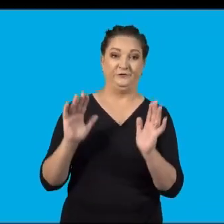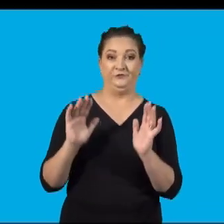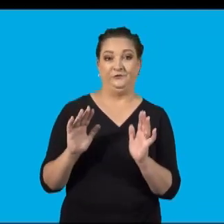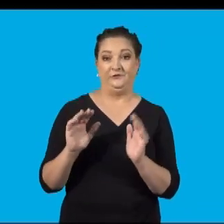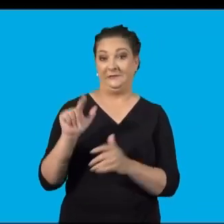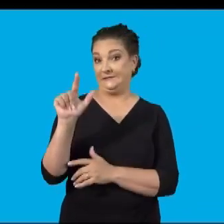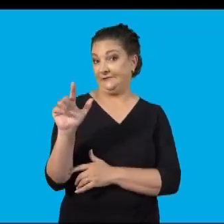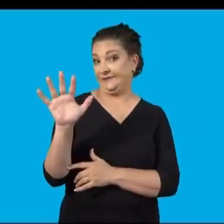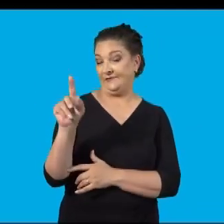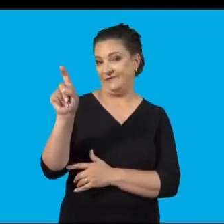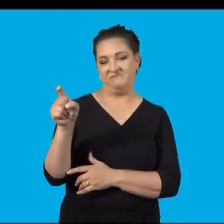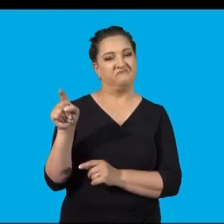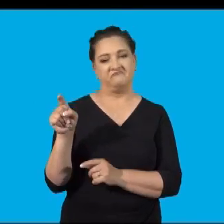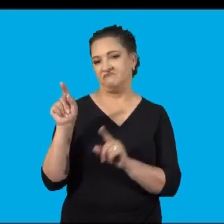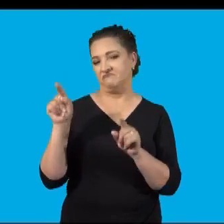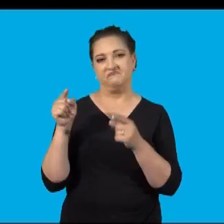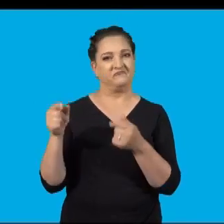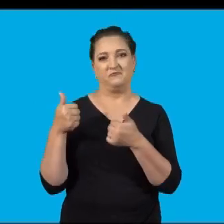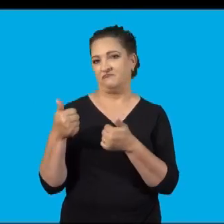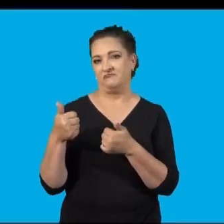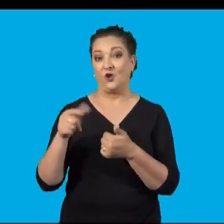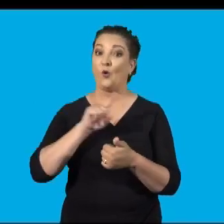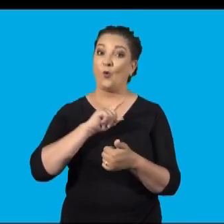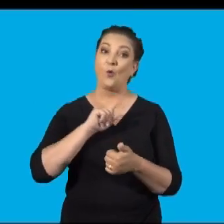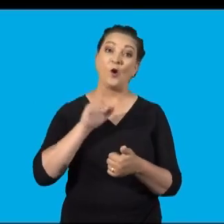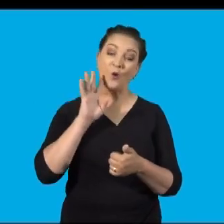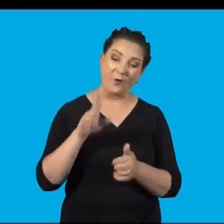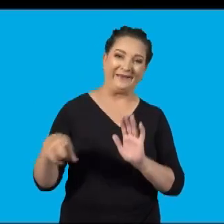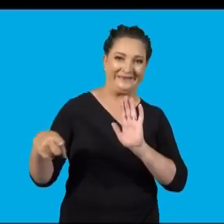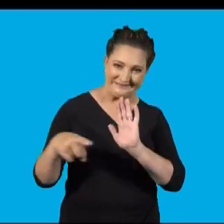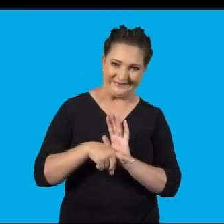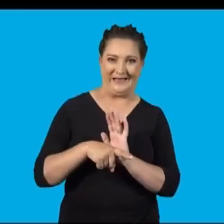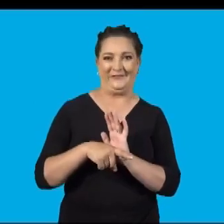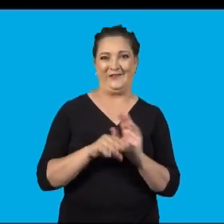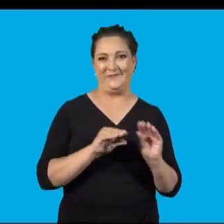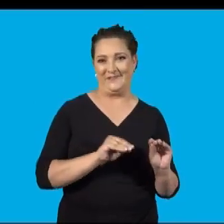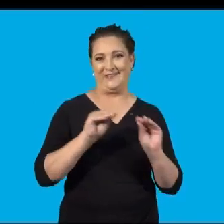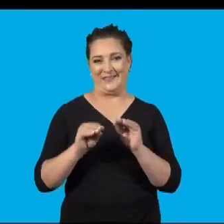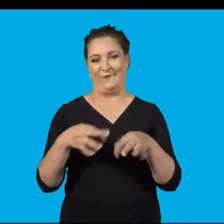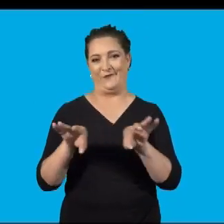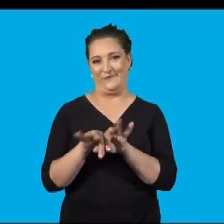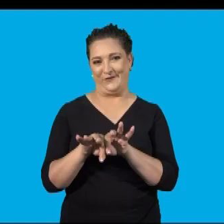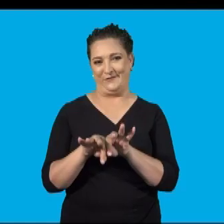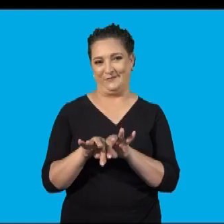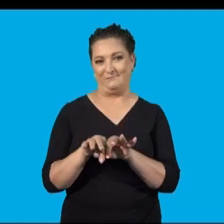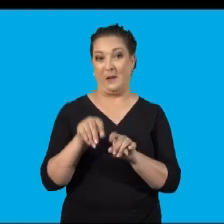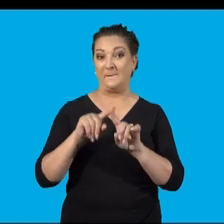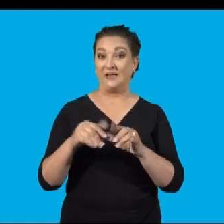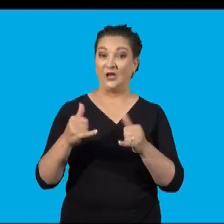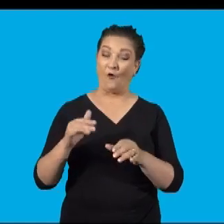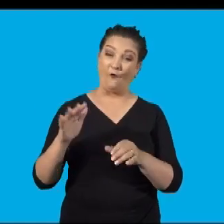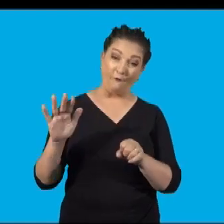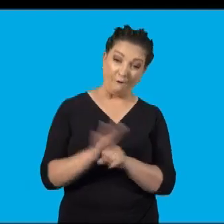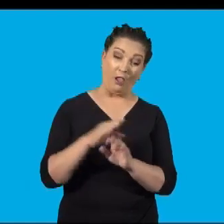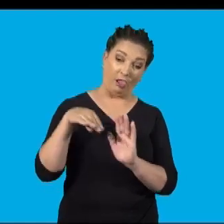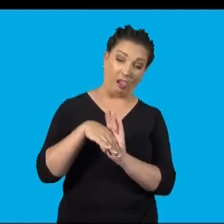The 75,000 cannot be correct, as this would lead to a negative carrying value. A fully depreciated